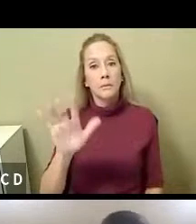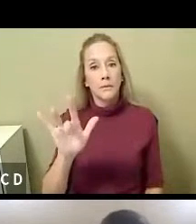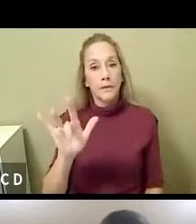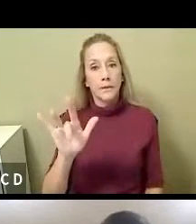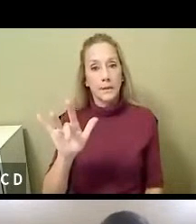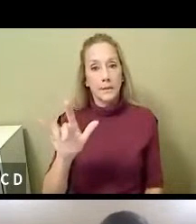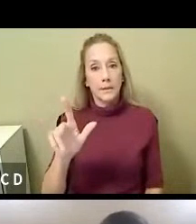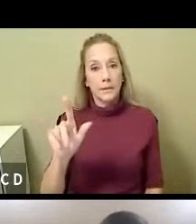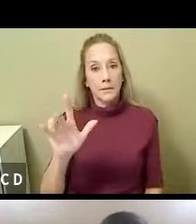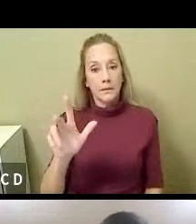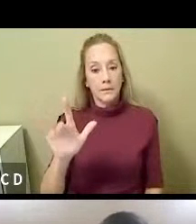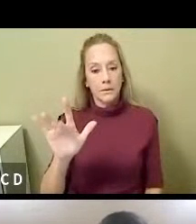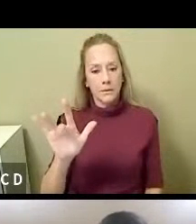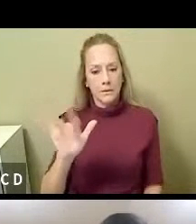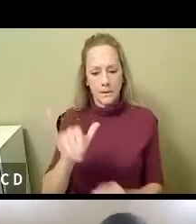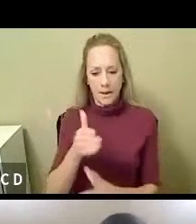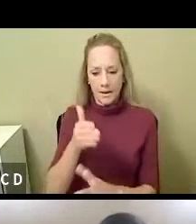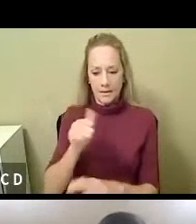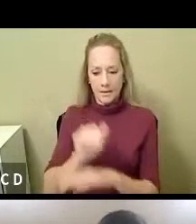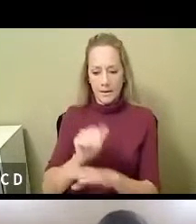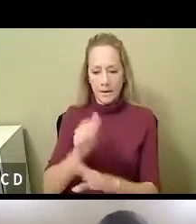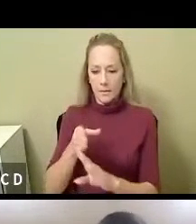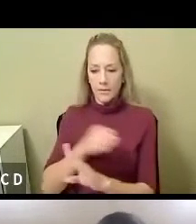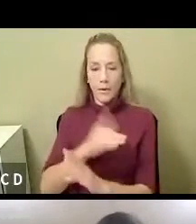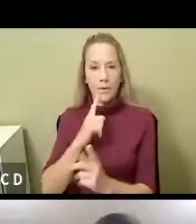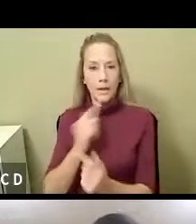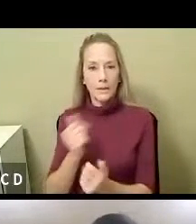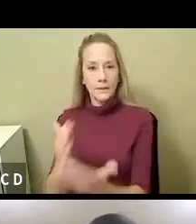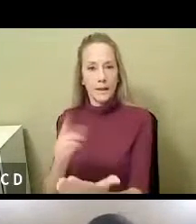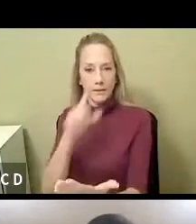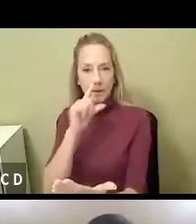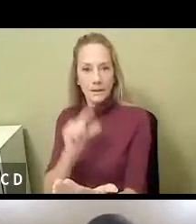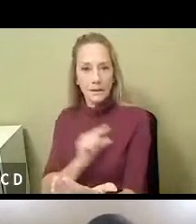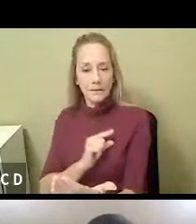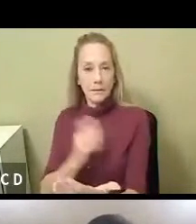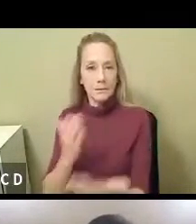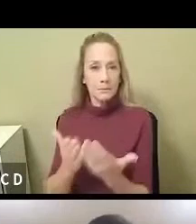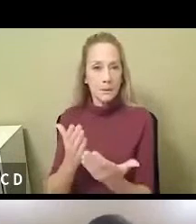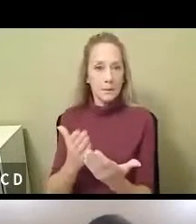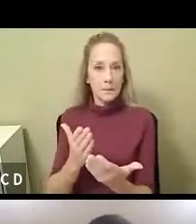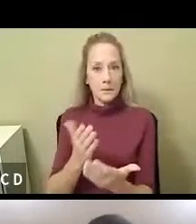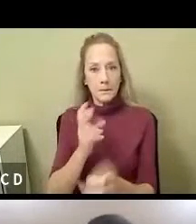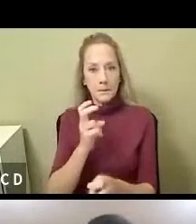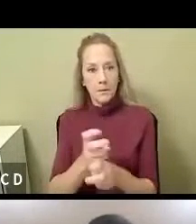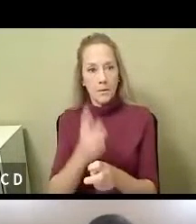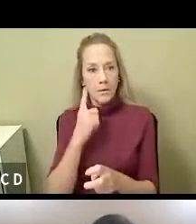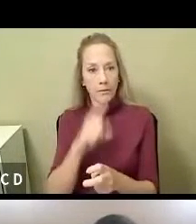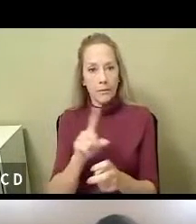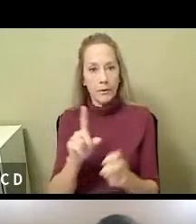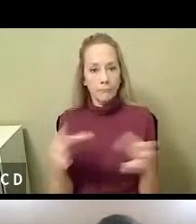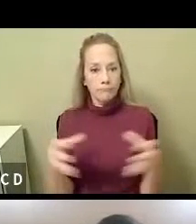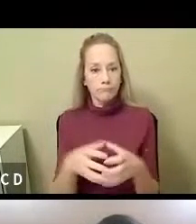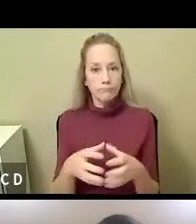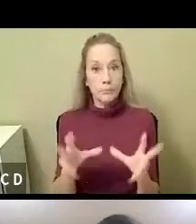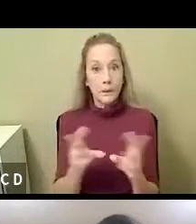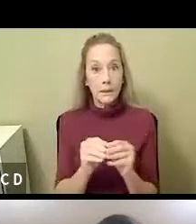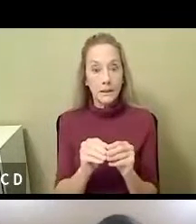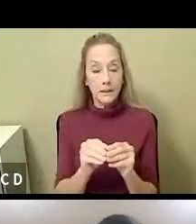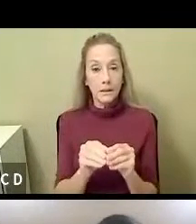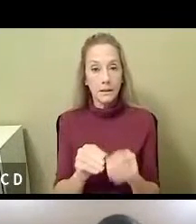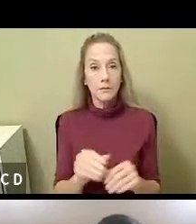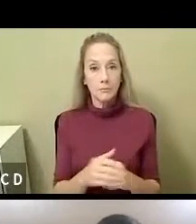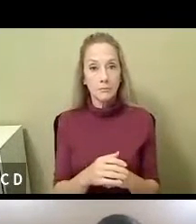the night before Thanksgiving, which might be a little bit challenging for folks to make. So there was